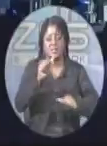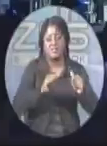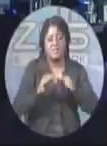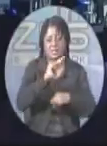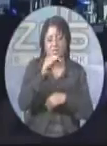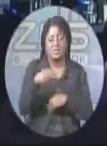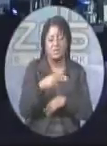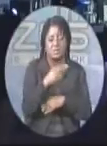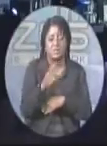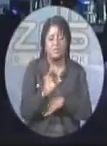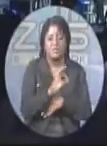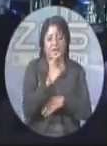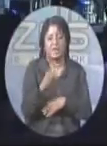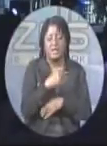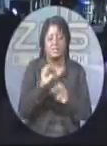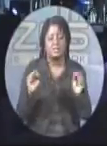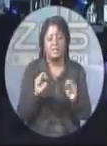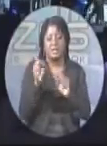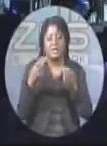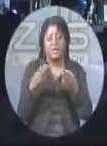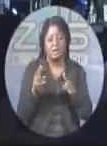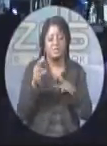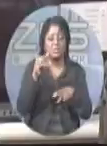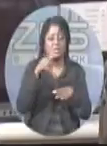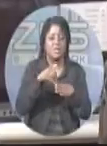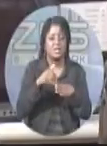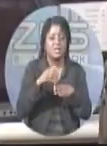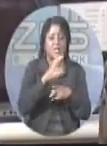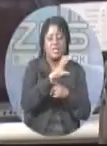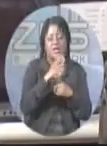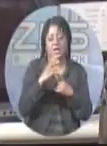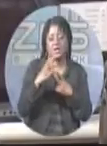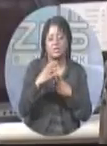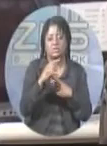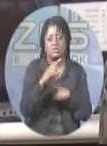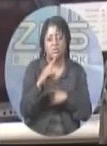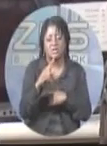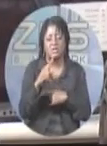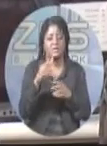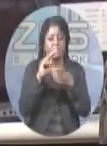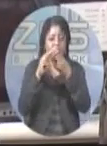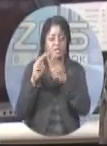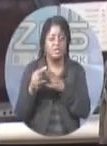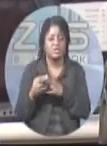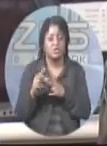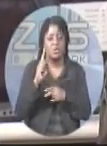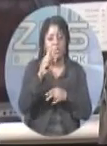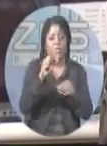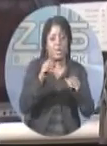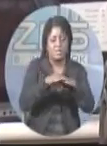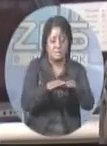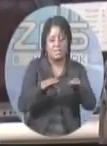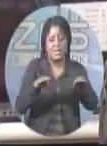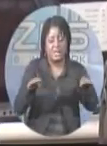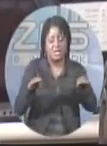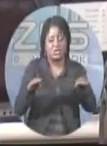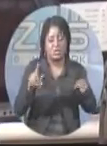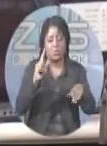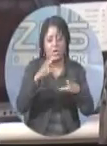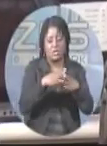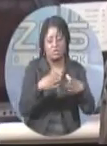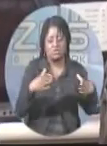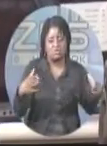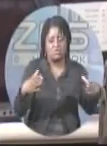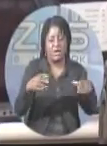be held in the Cultural Village. One stage is expected in the Cultural Village. We have one grand stage that will